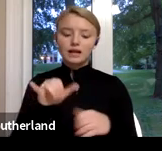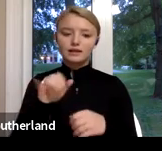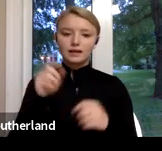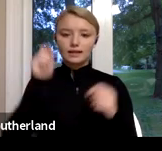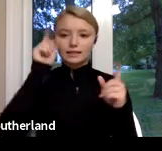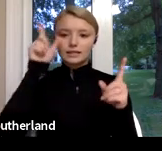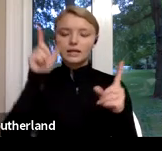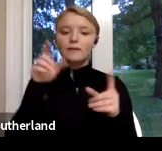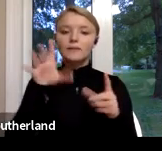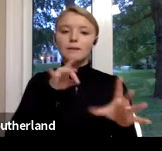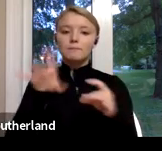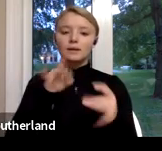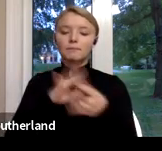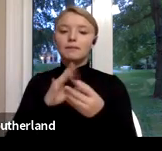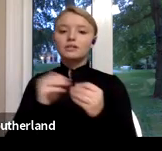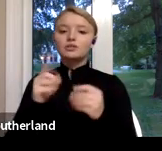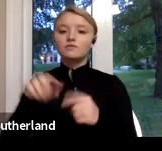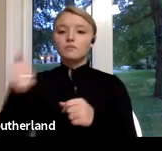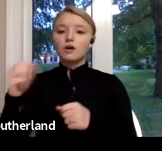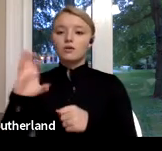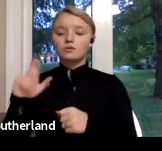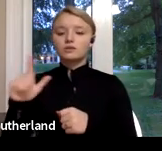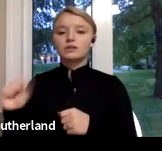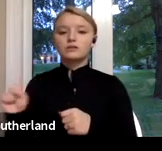cells. See them kind of sticking out there from that cell?